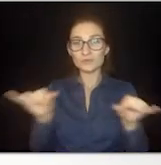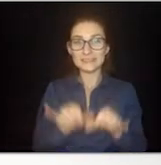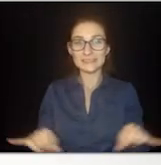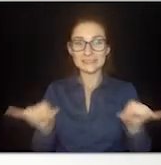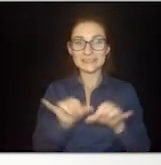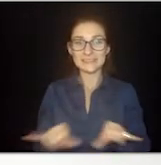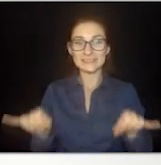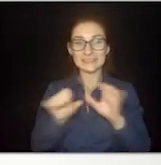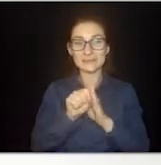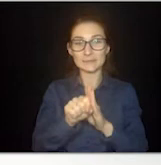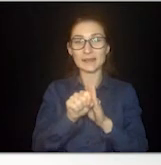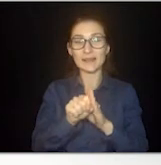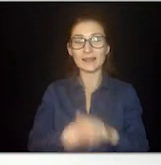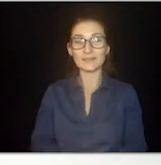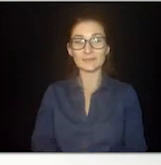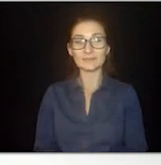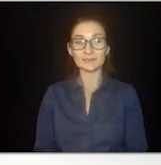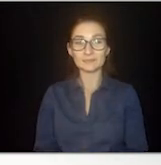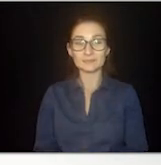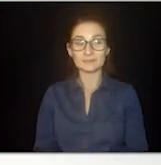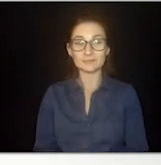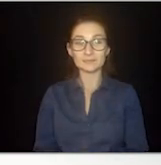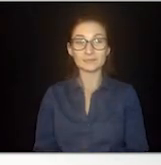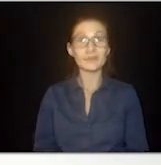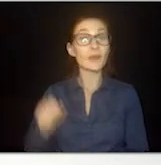his iPad, registered trademark.